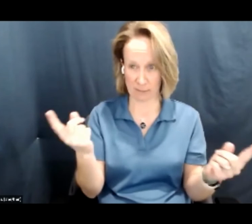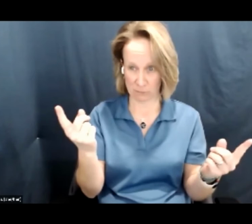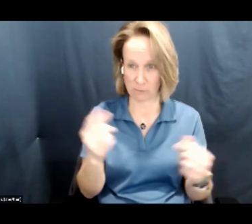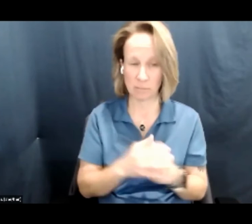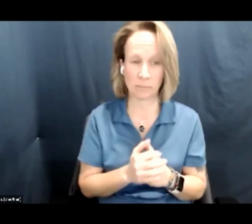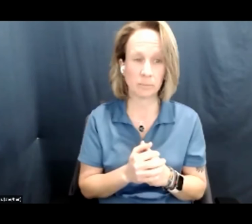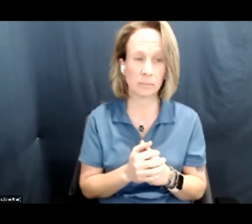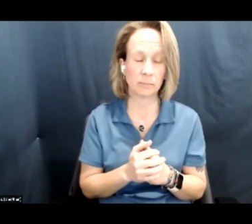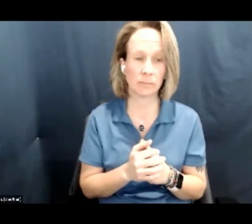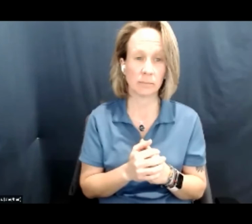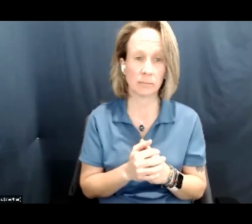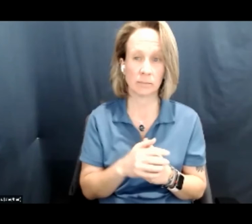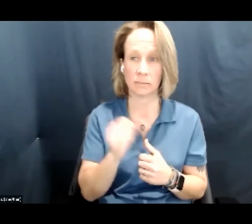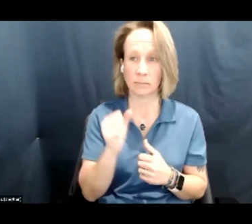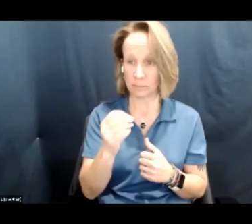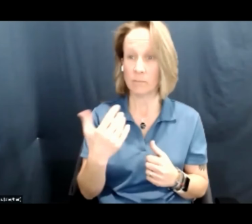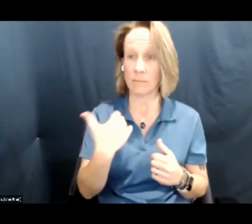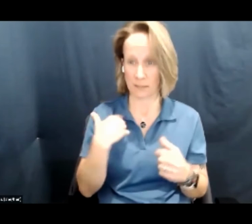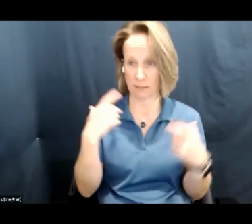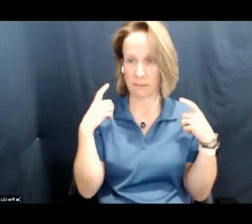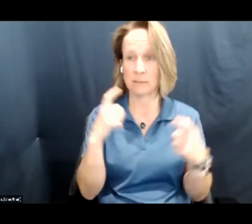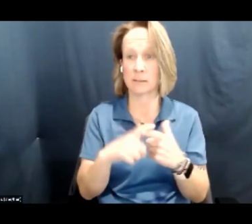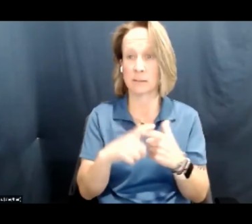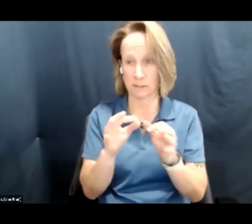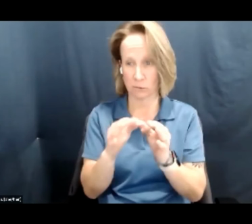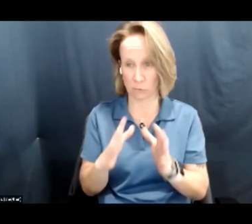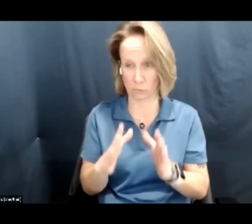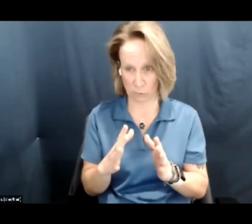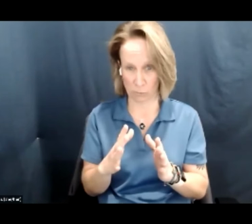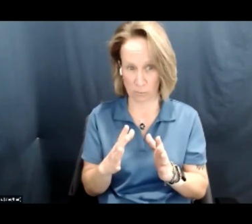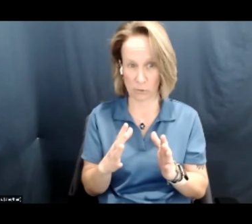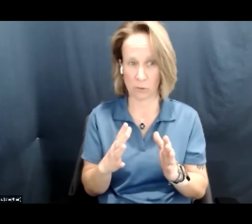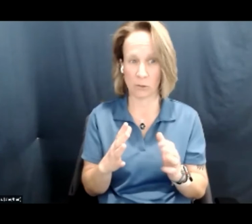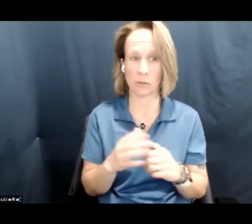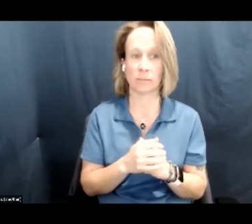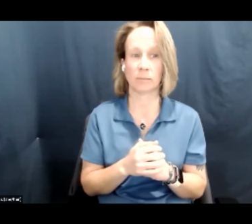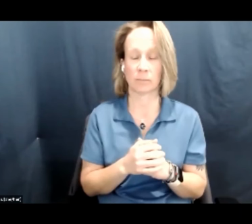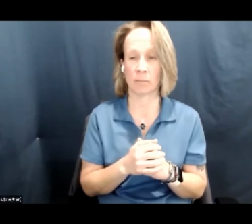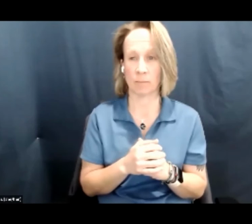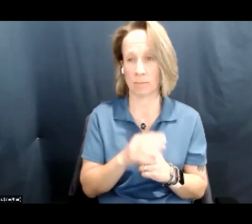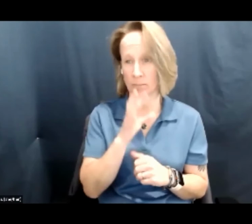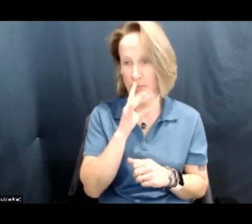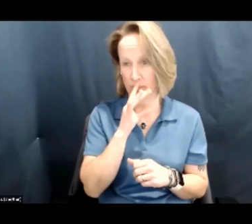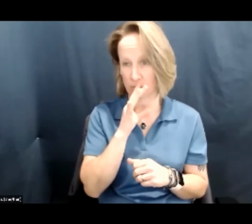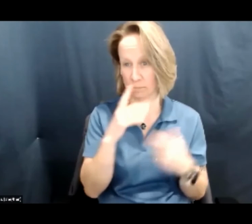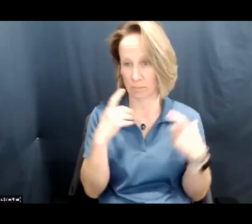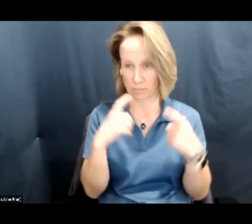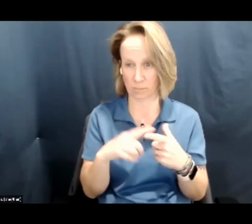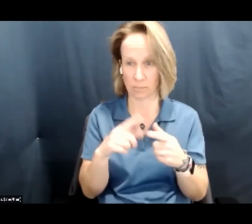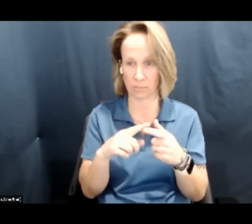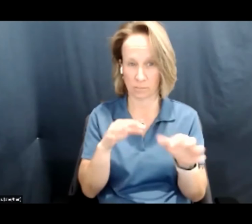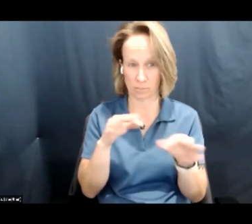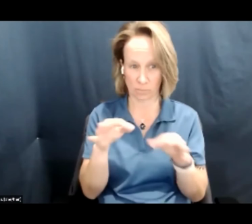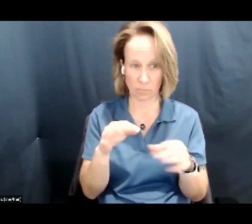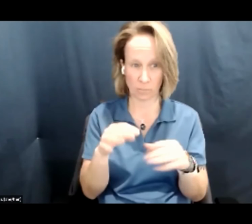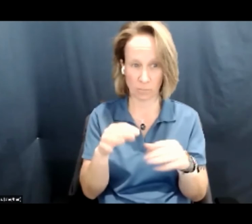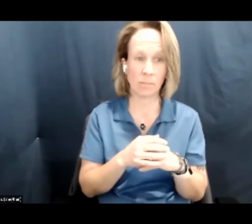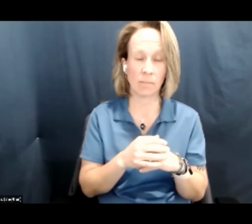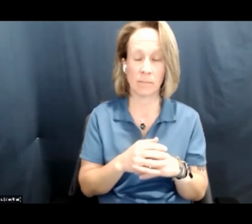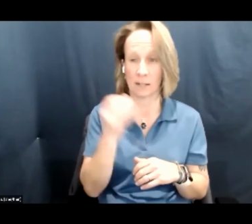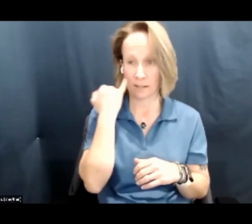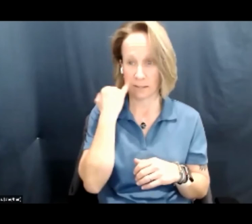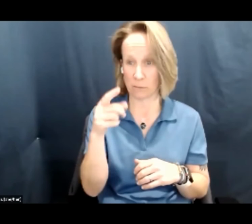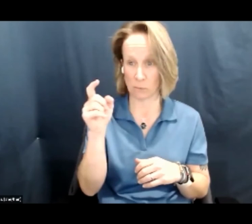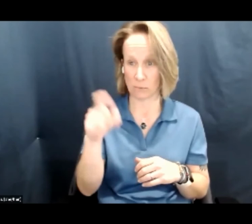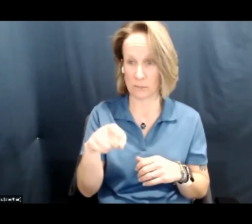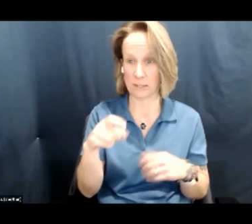So there is Spanish interpretation. Hay interpretación en español hoy. If you need Spanish